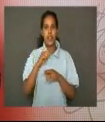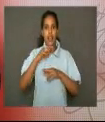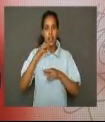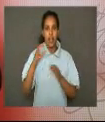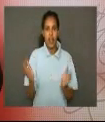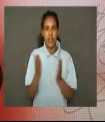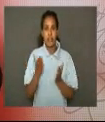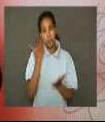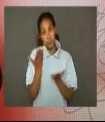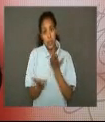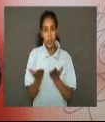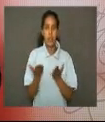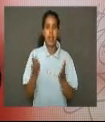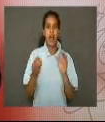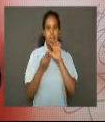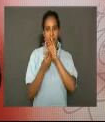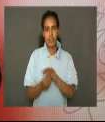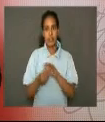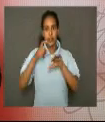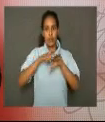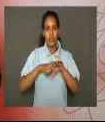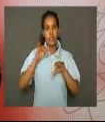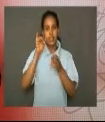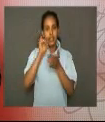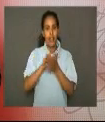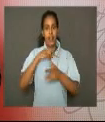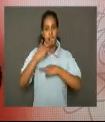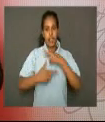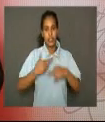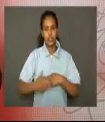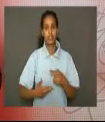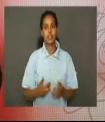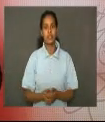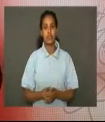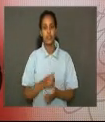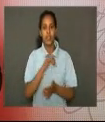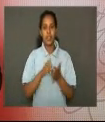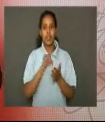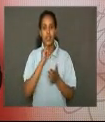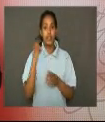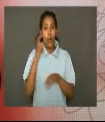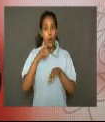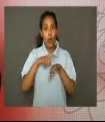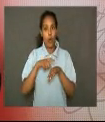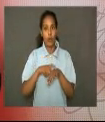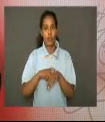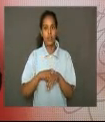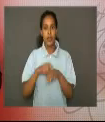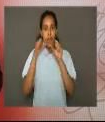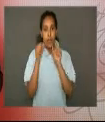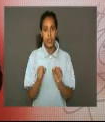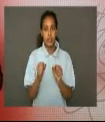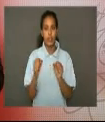catalyst may be affected during that reaction, it is always